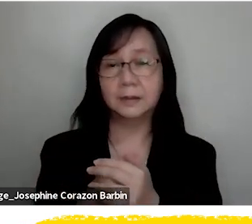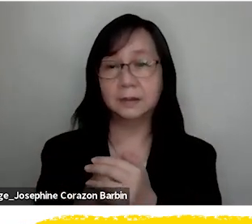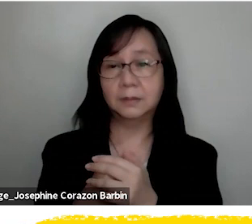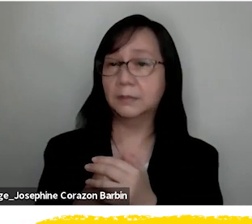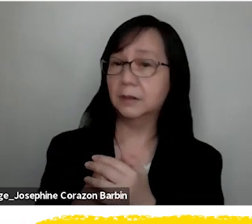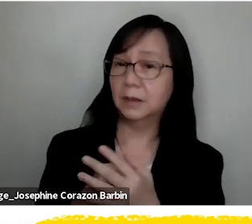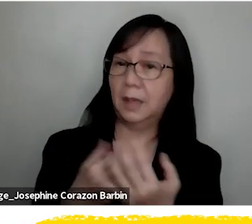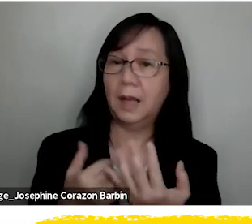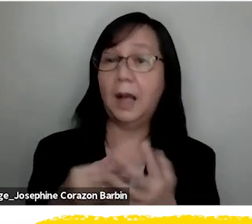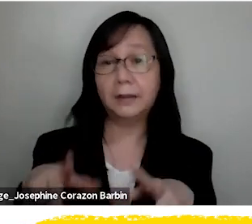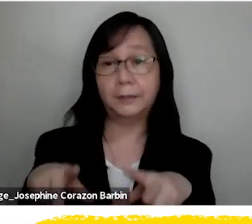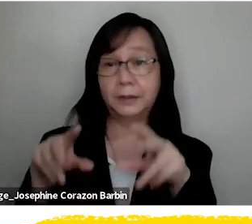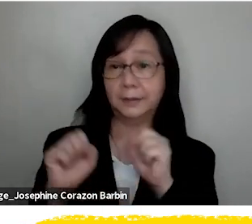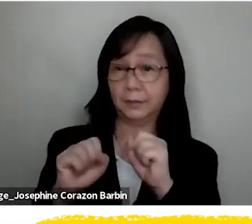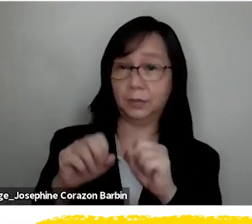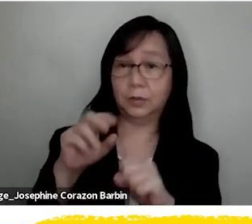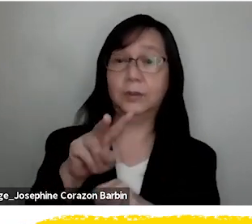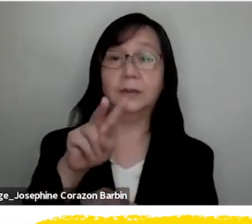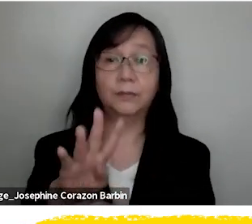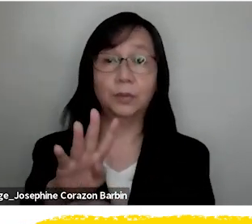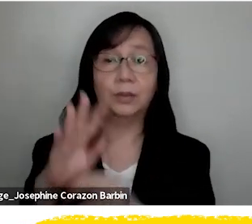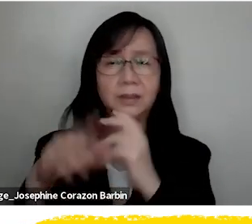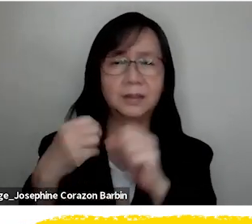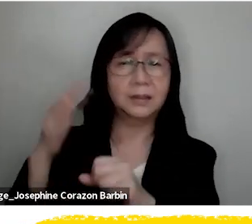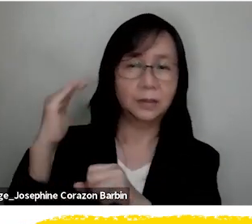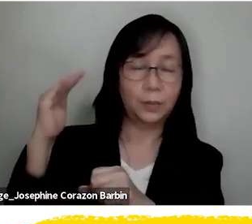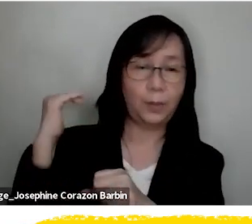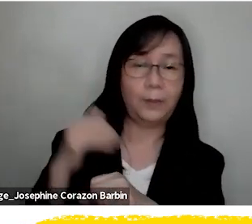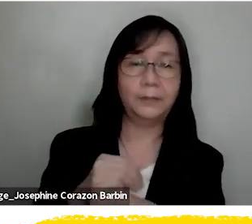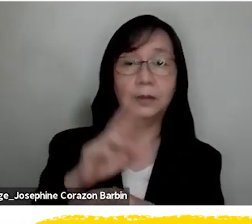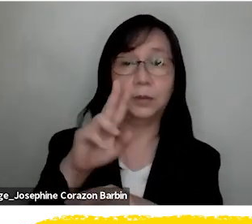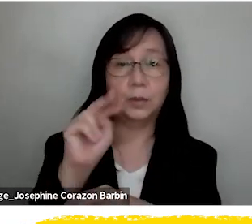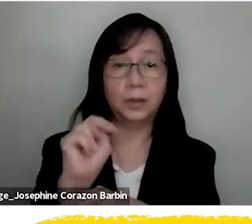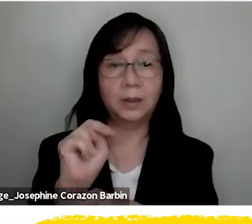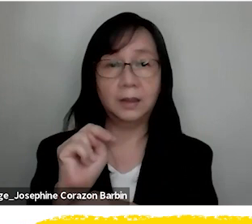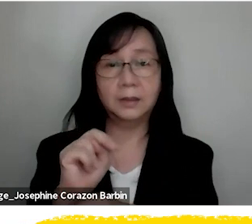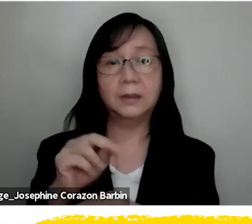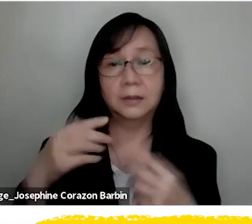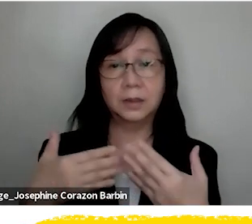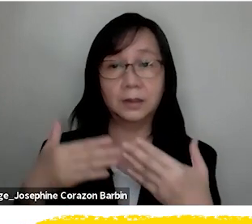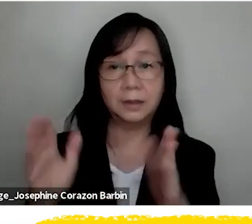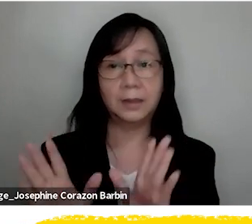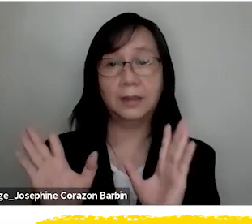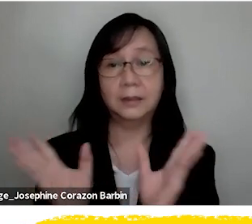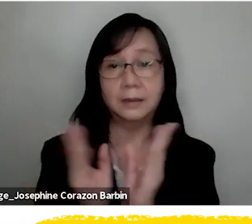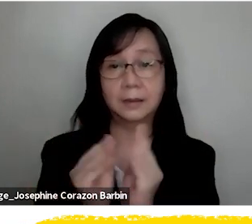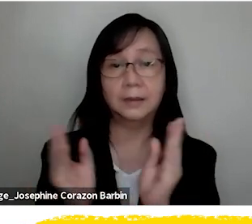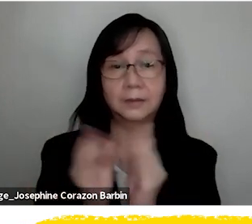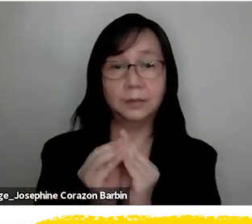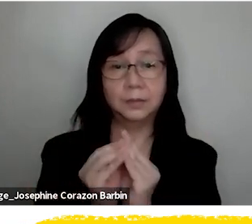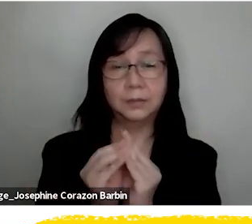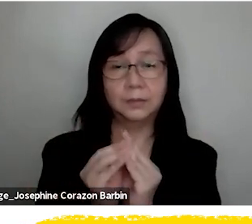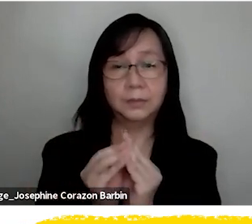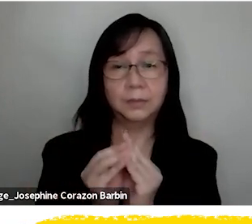has been adopted 24 years ago by the UN General Assembly by